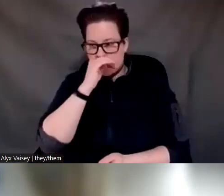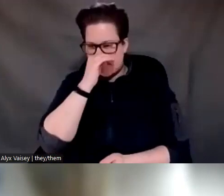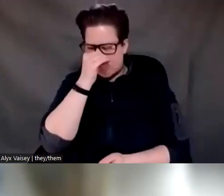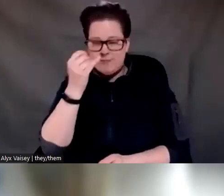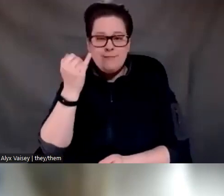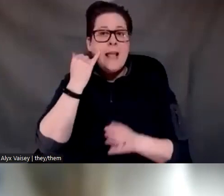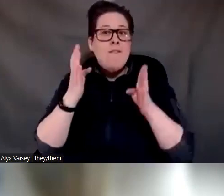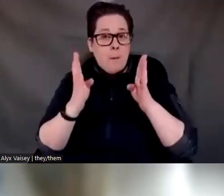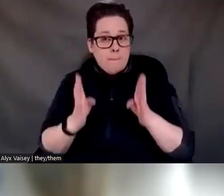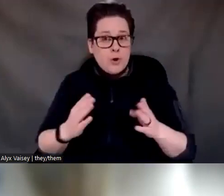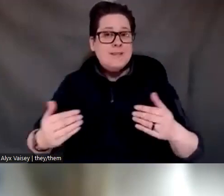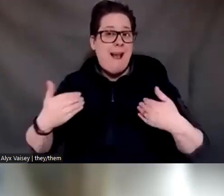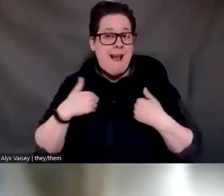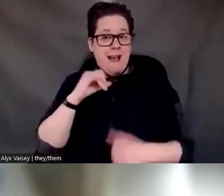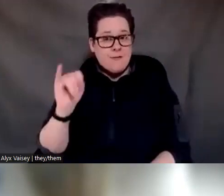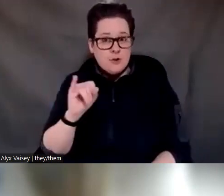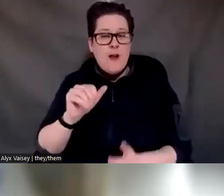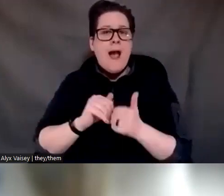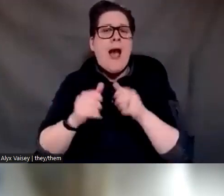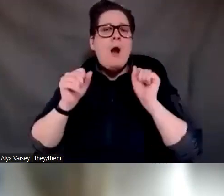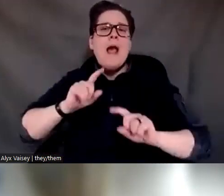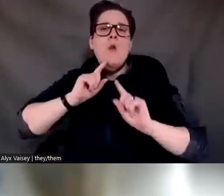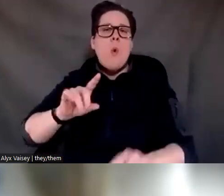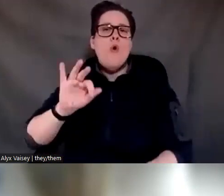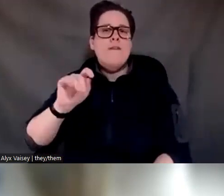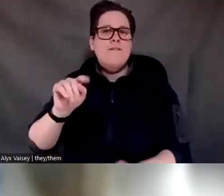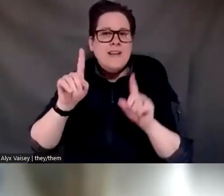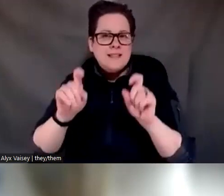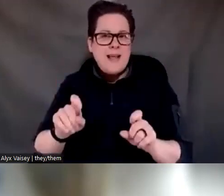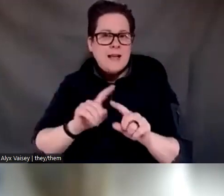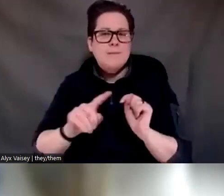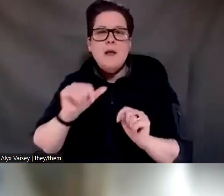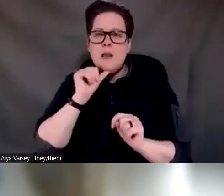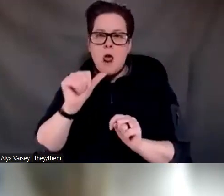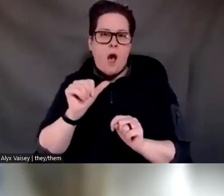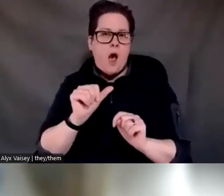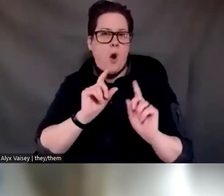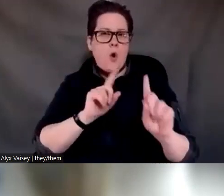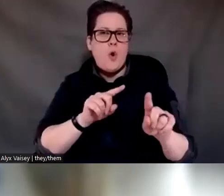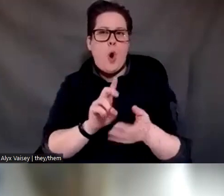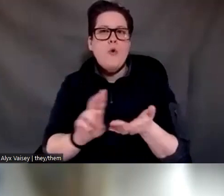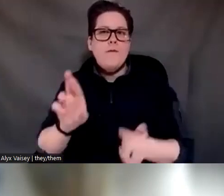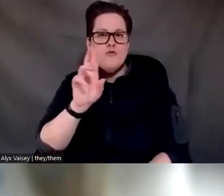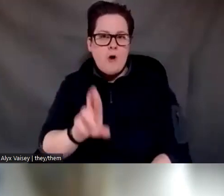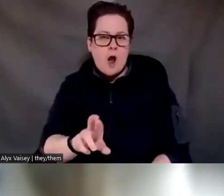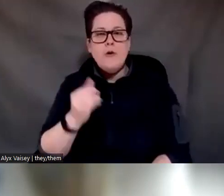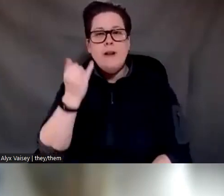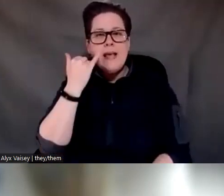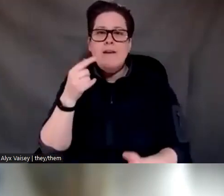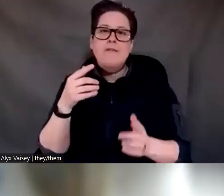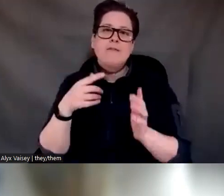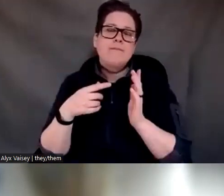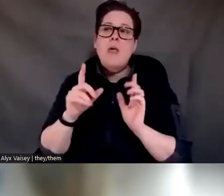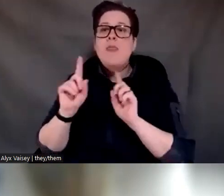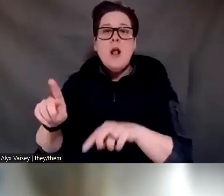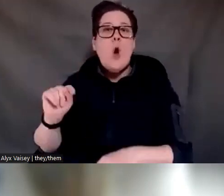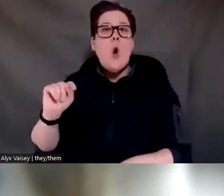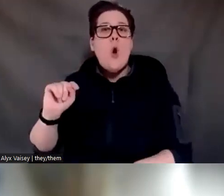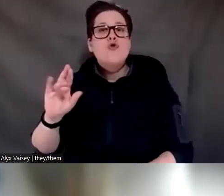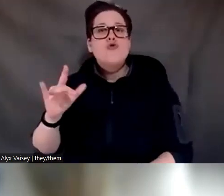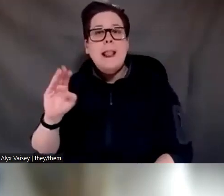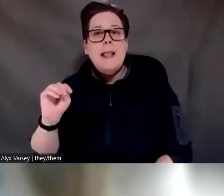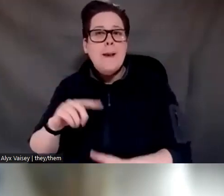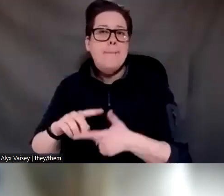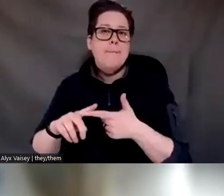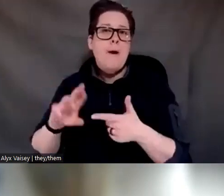person with insurance order the FIT test if they're not a patient of UR? For example, if they're a patient of Trillium, RGH, or Jordan Health.